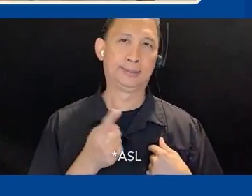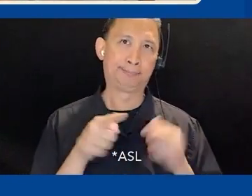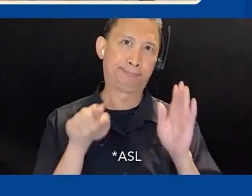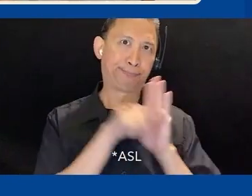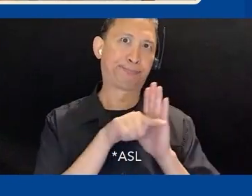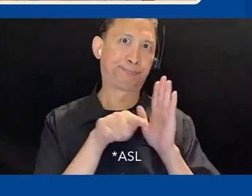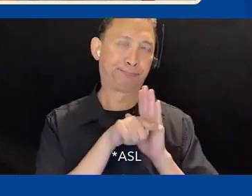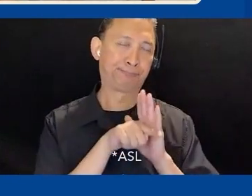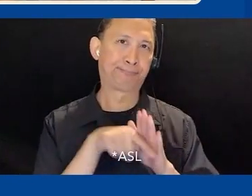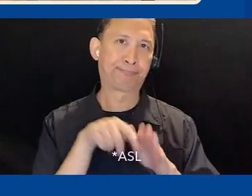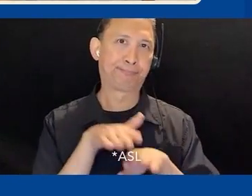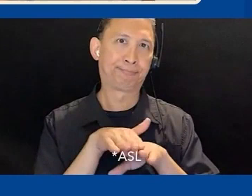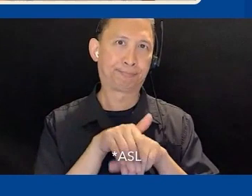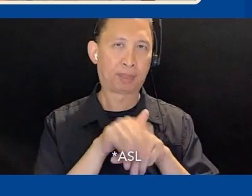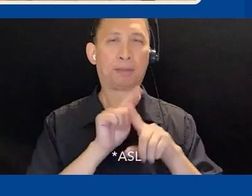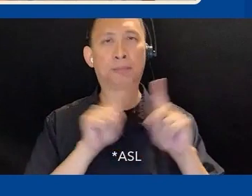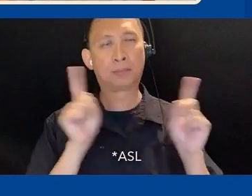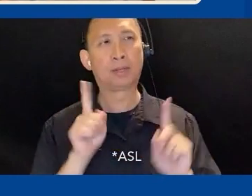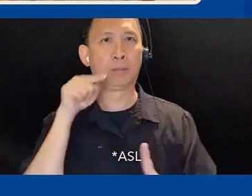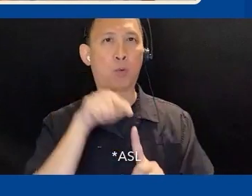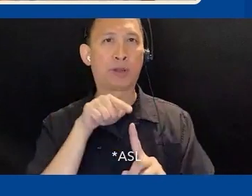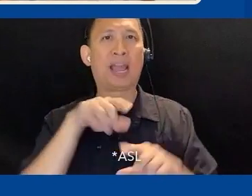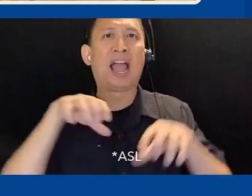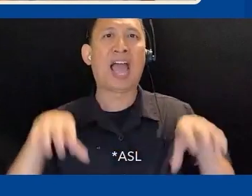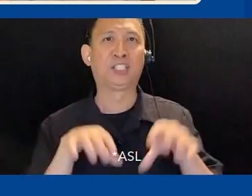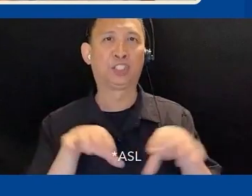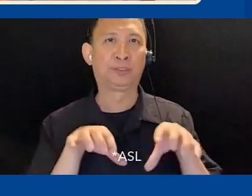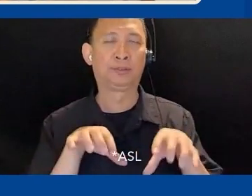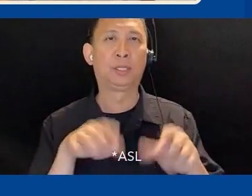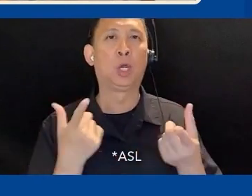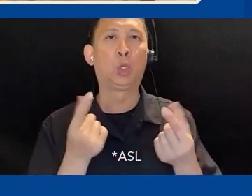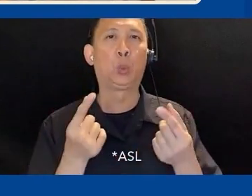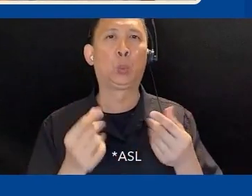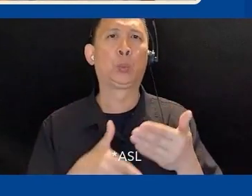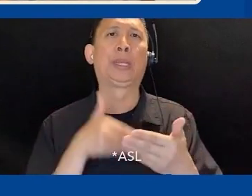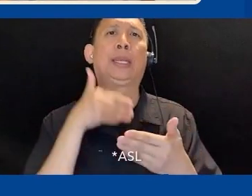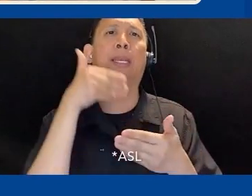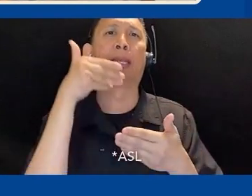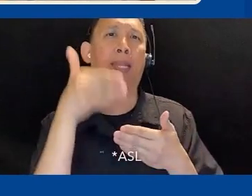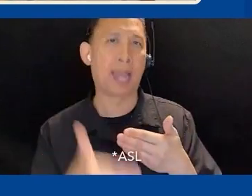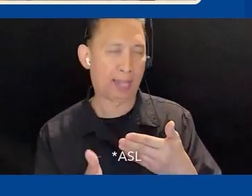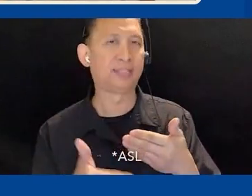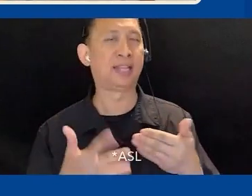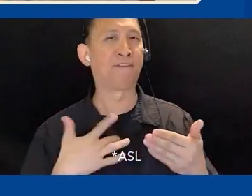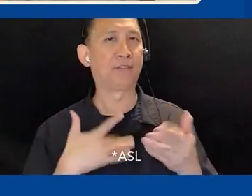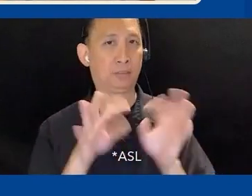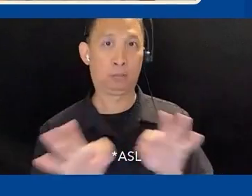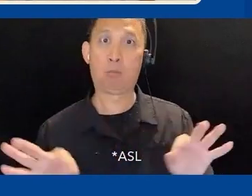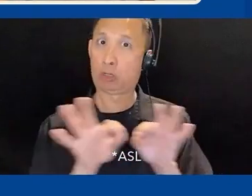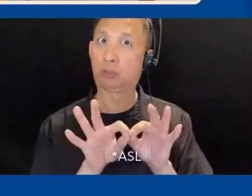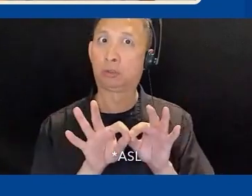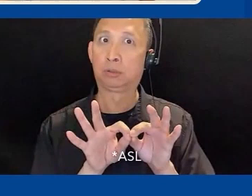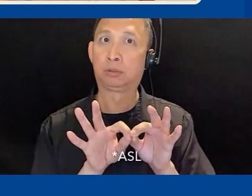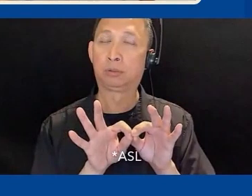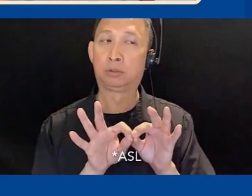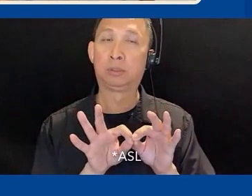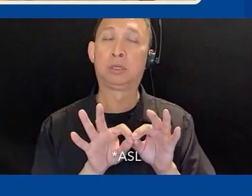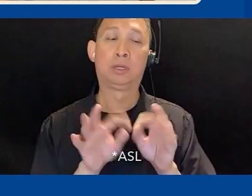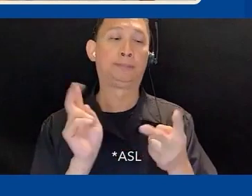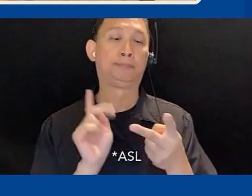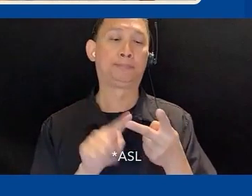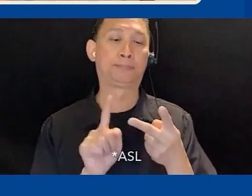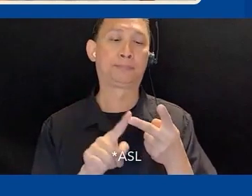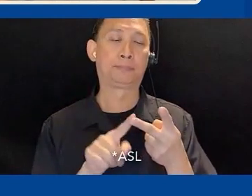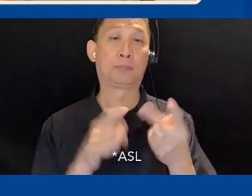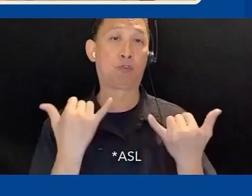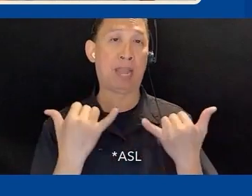it all really comes down to action and where do we go from here. Personally, it's made me, right now